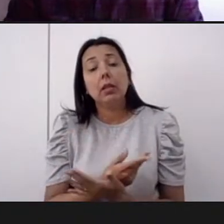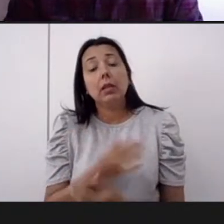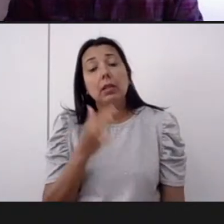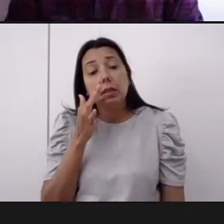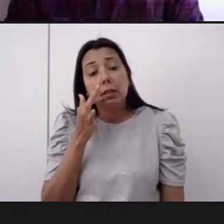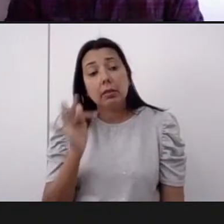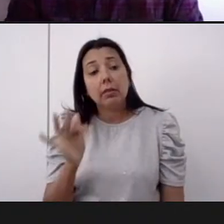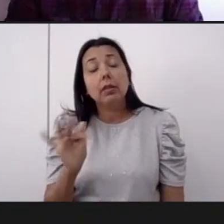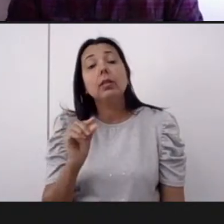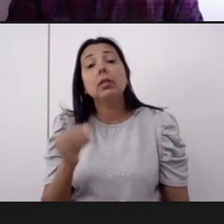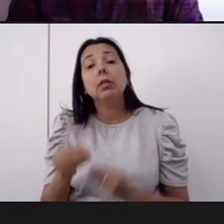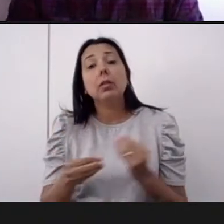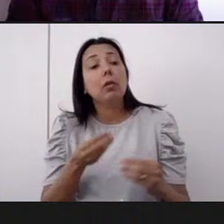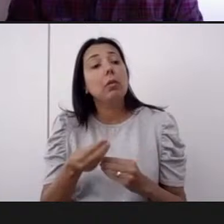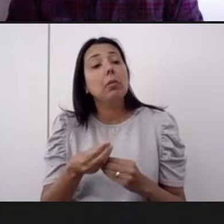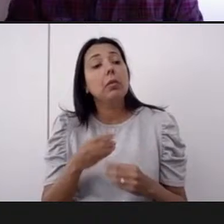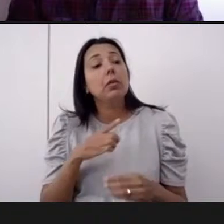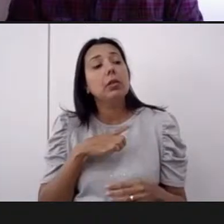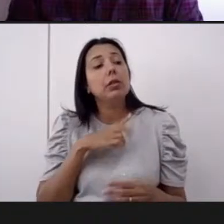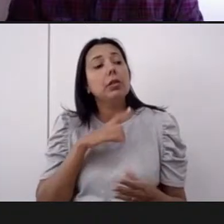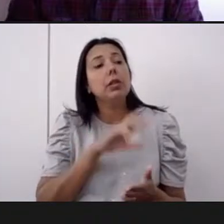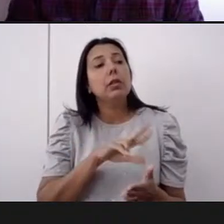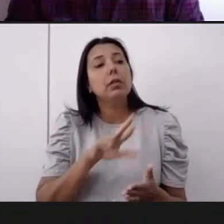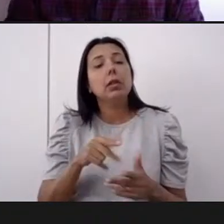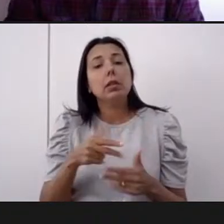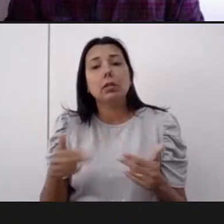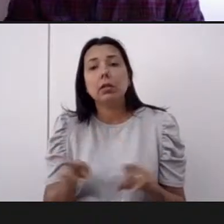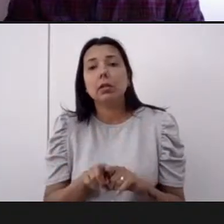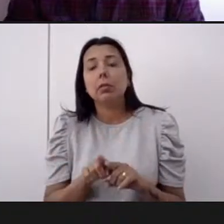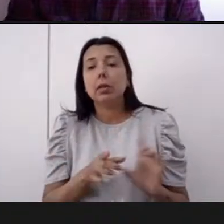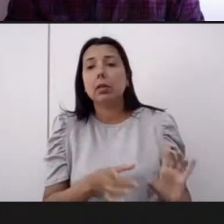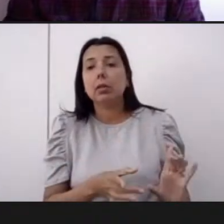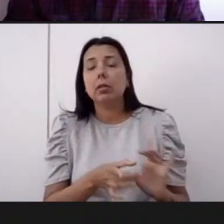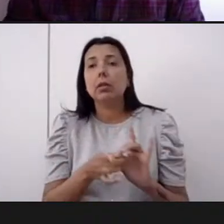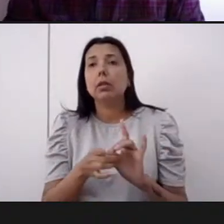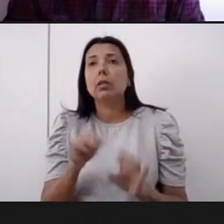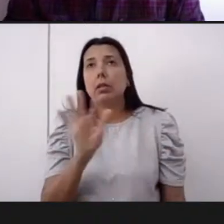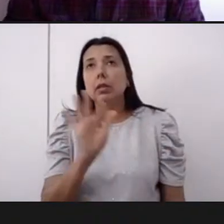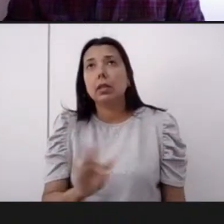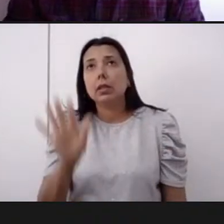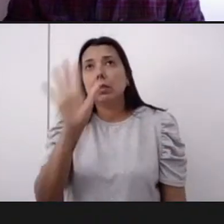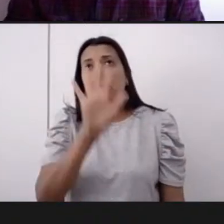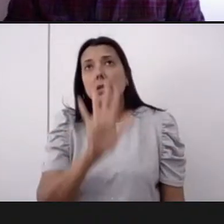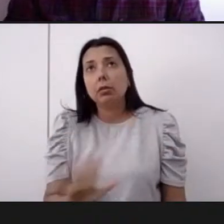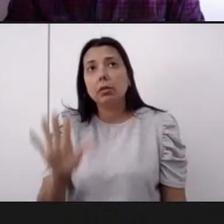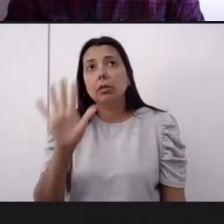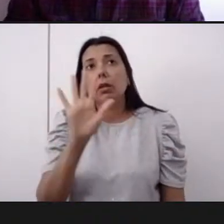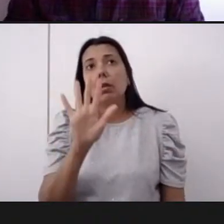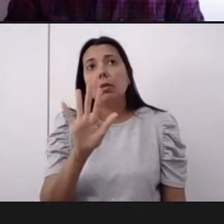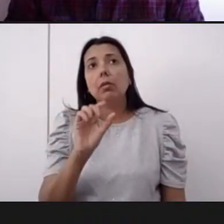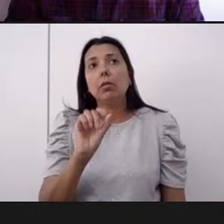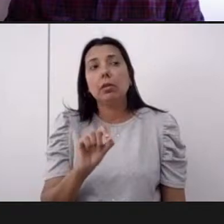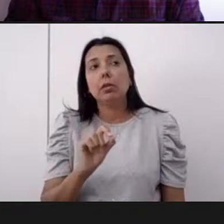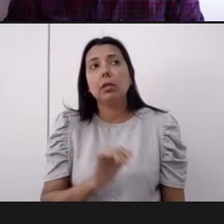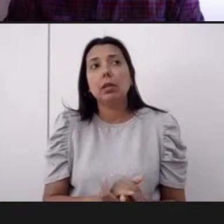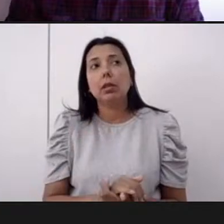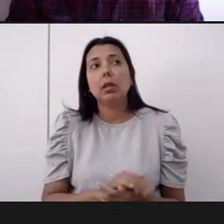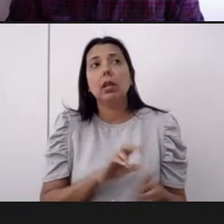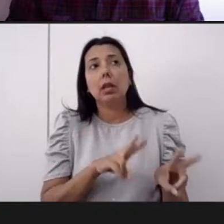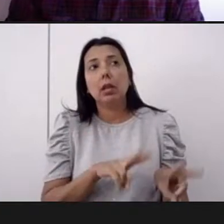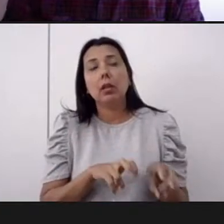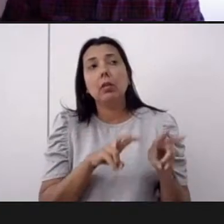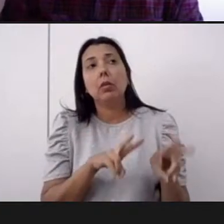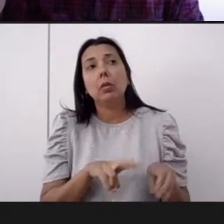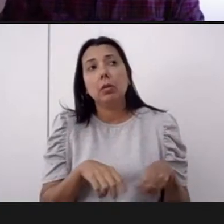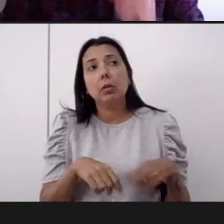connections between the FNSEA, la Fédération Nationale des Syndicats d'Exploitants Agricoles, so the big farmers union,